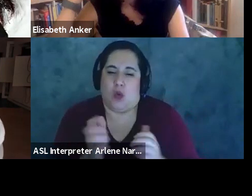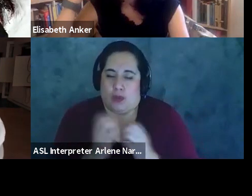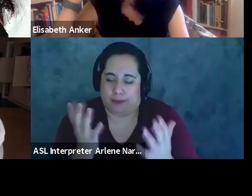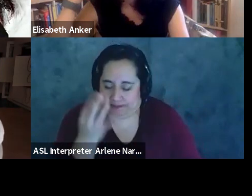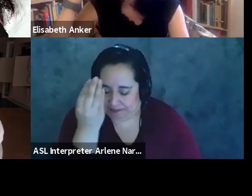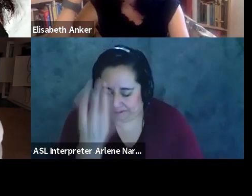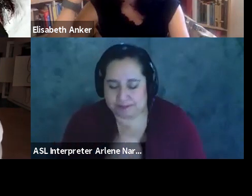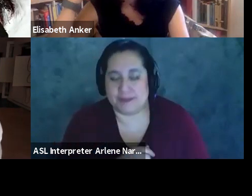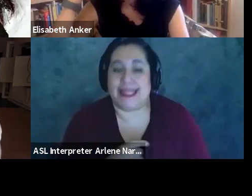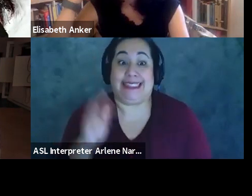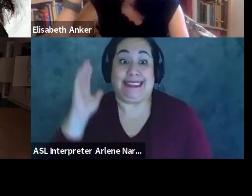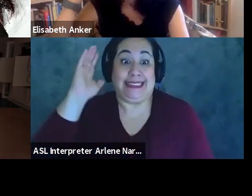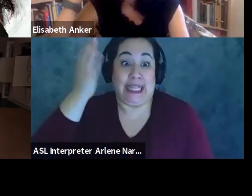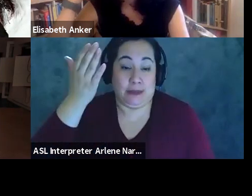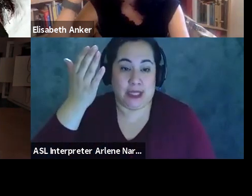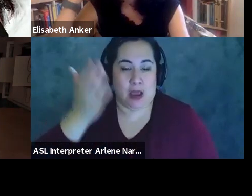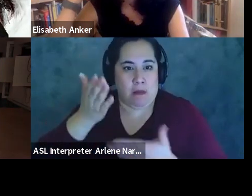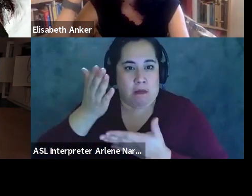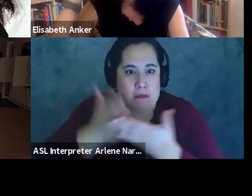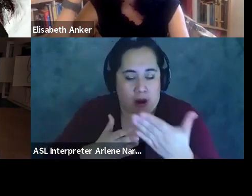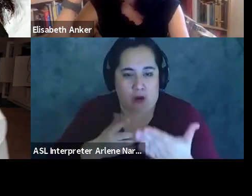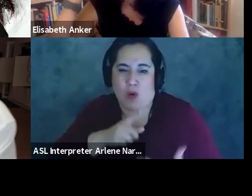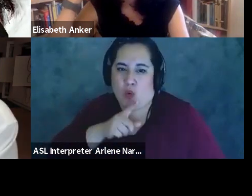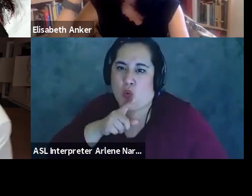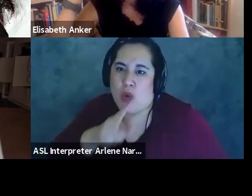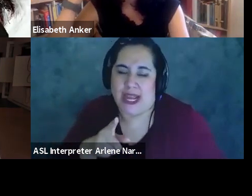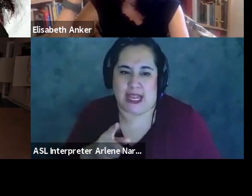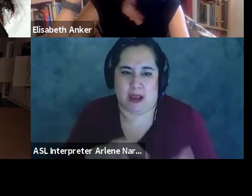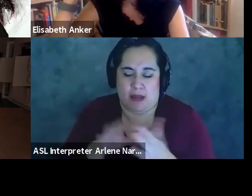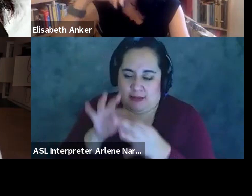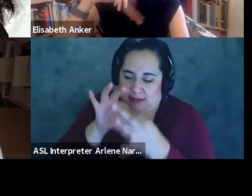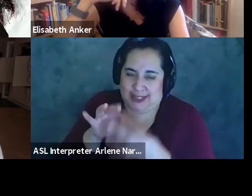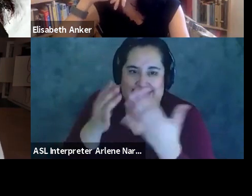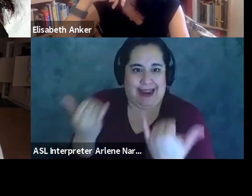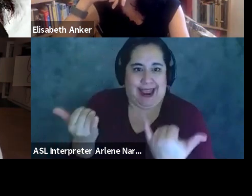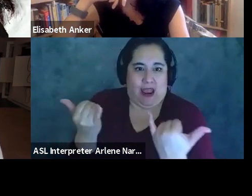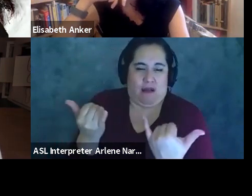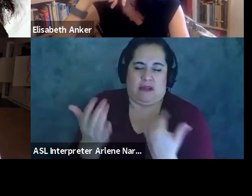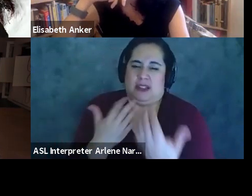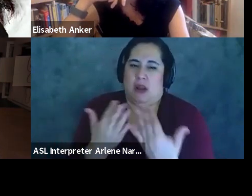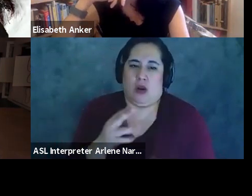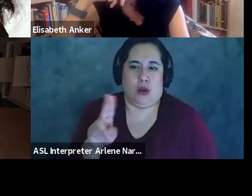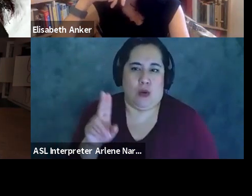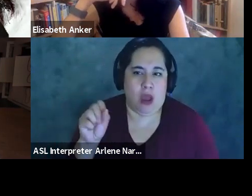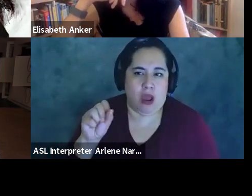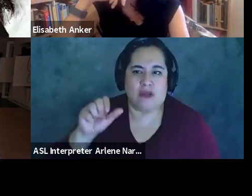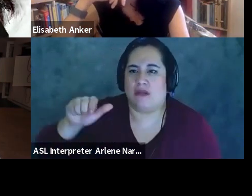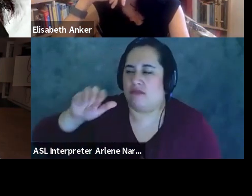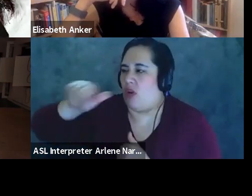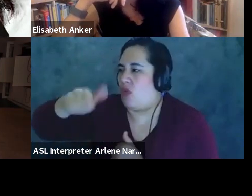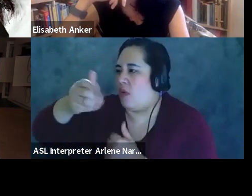that part of what really characterizes the now, whether in the US or in other parts of the